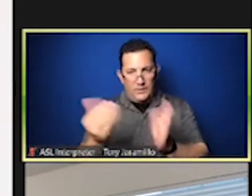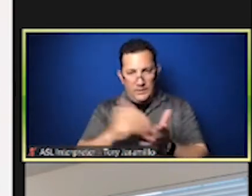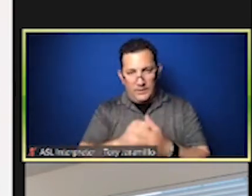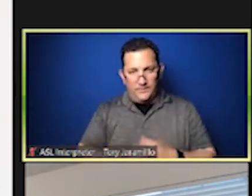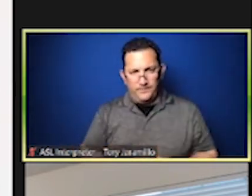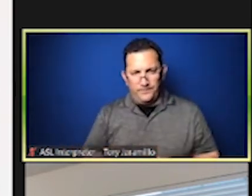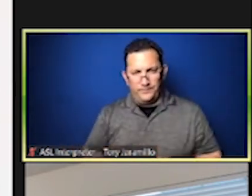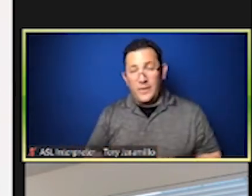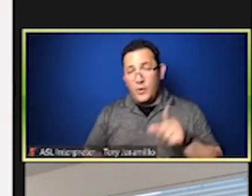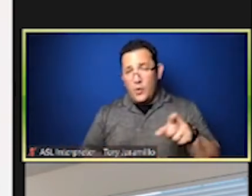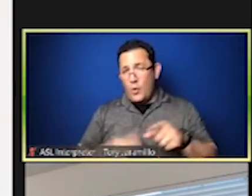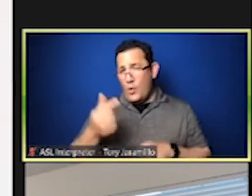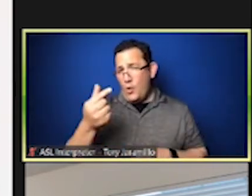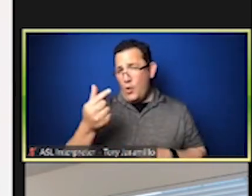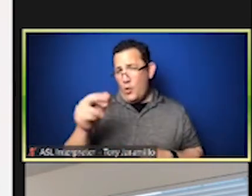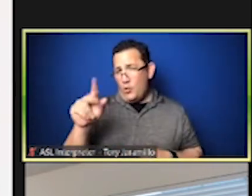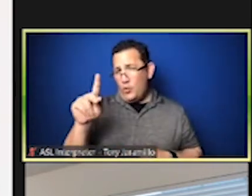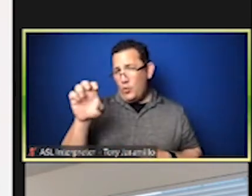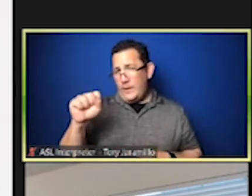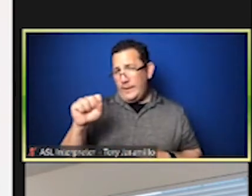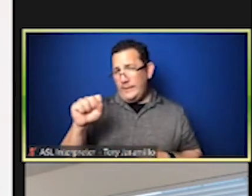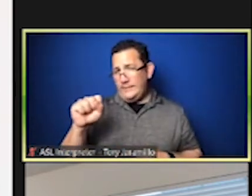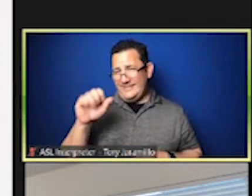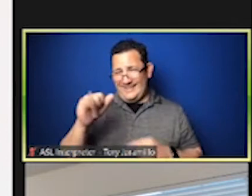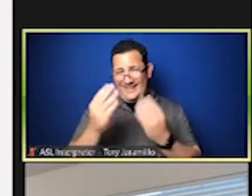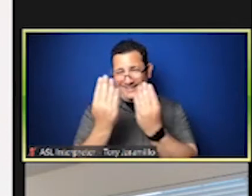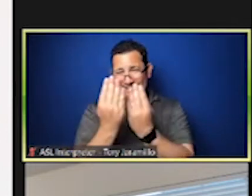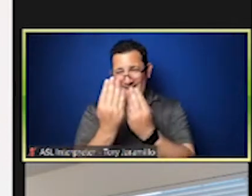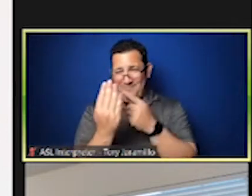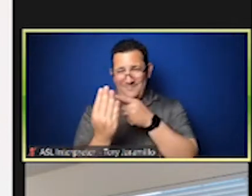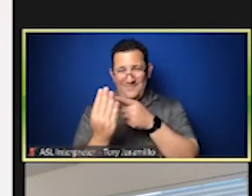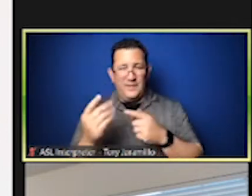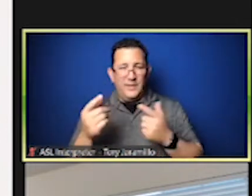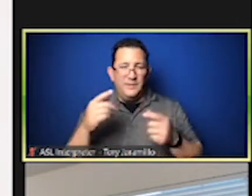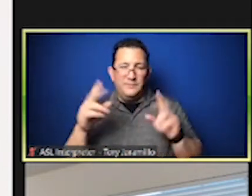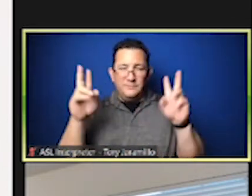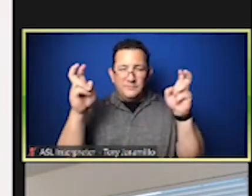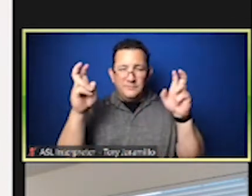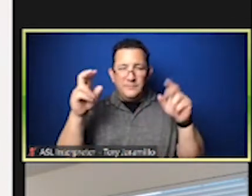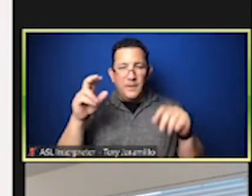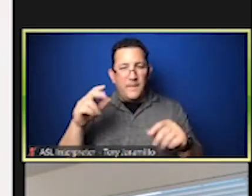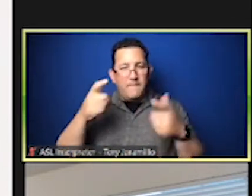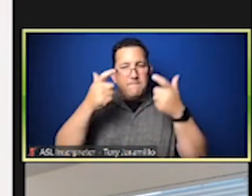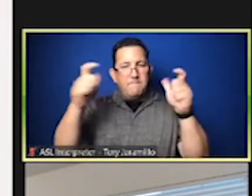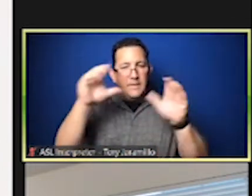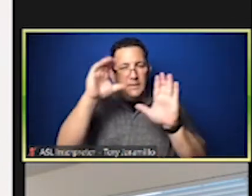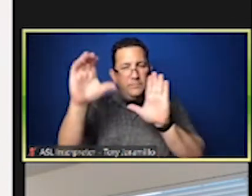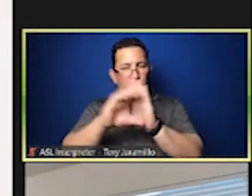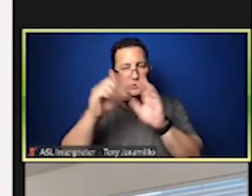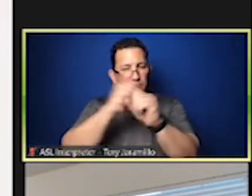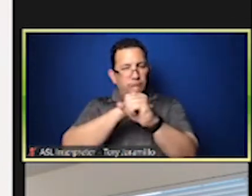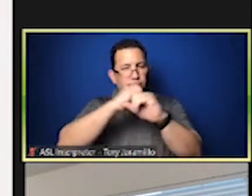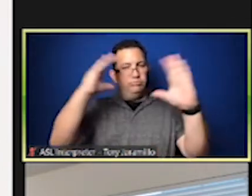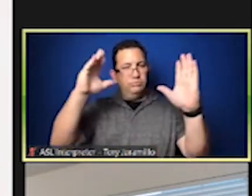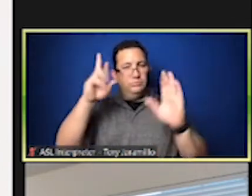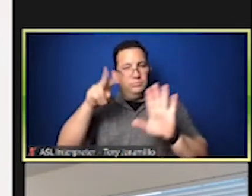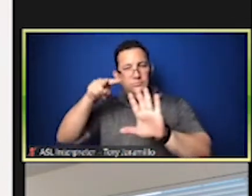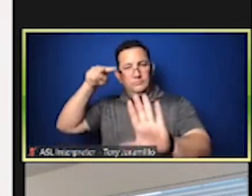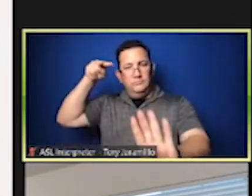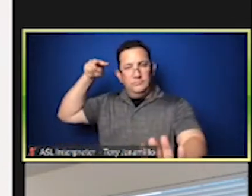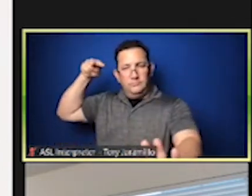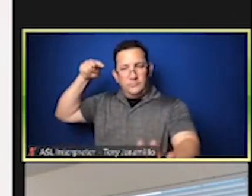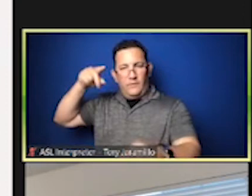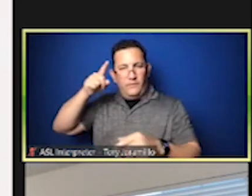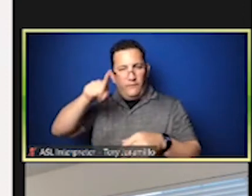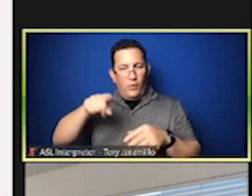the grades, however, for each class. So in order to view that particular assignment, to redo it, or to review